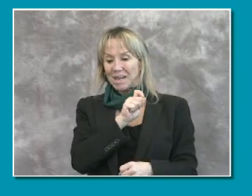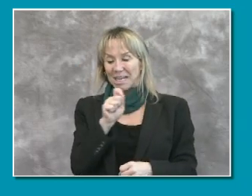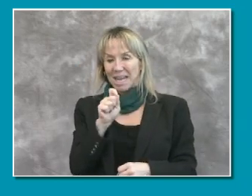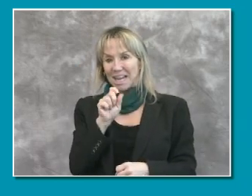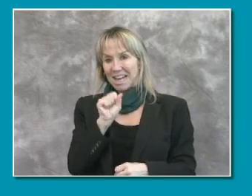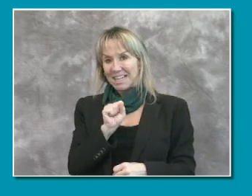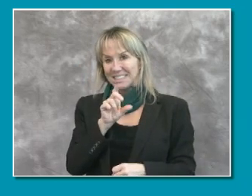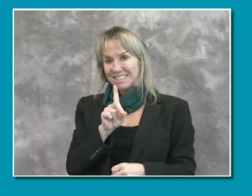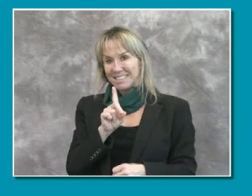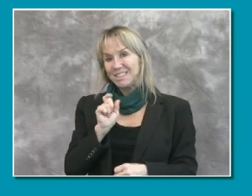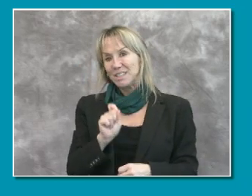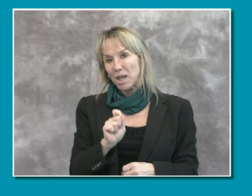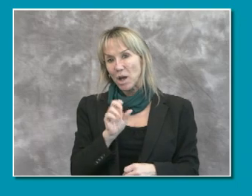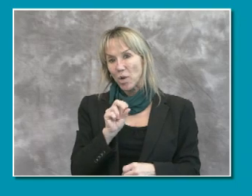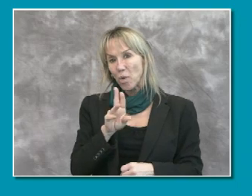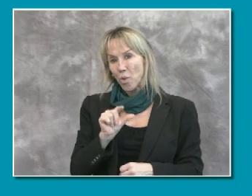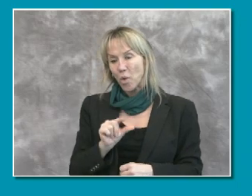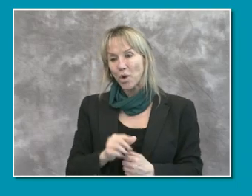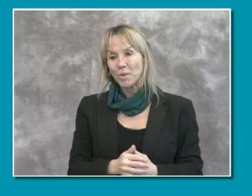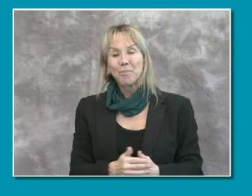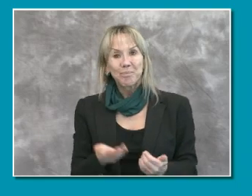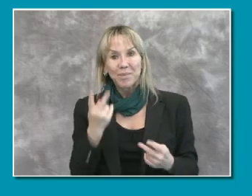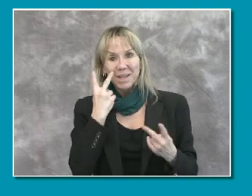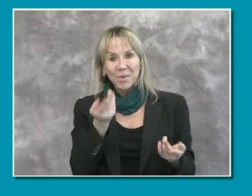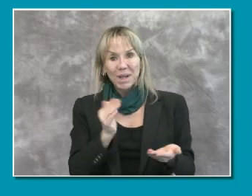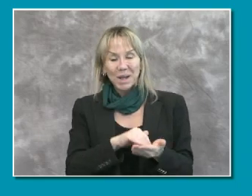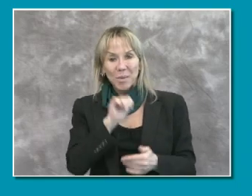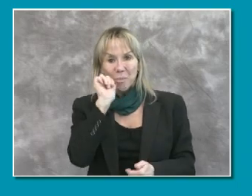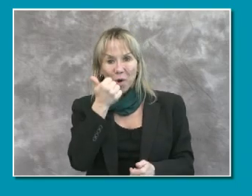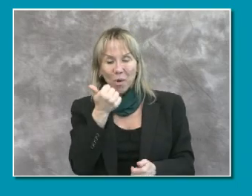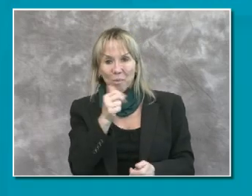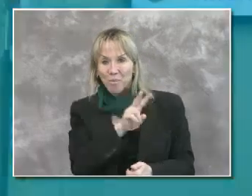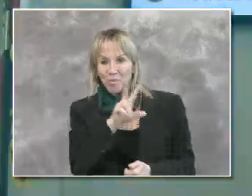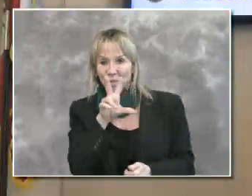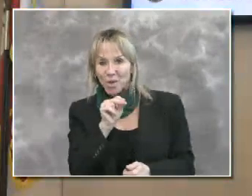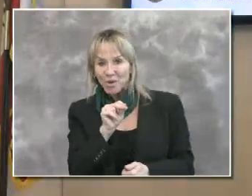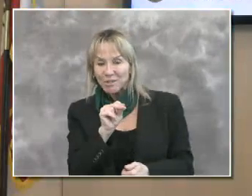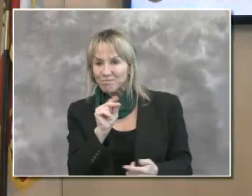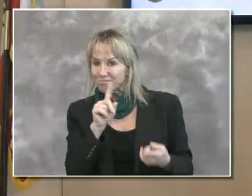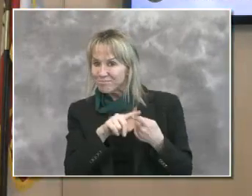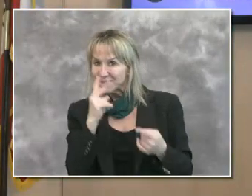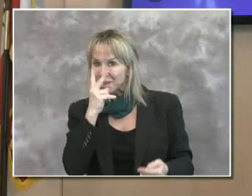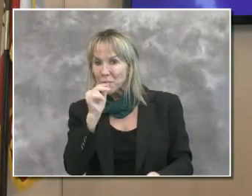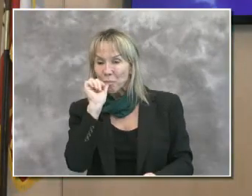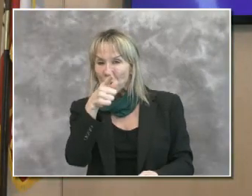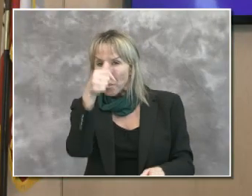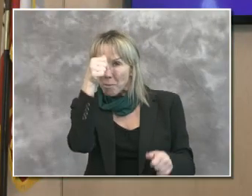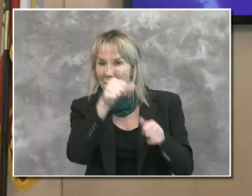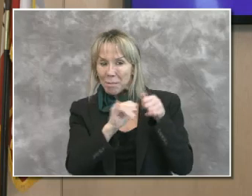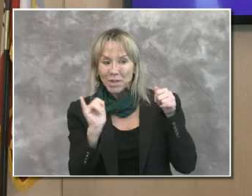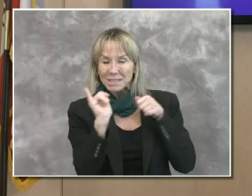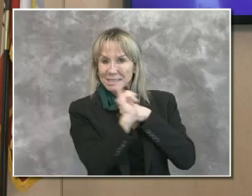coronavirus-sd.org. We'll be back here tomorrow at 2:30, and until then, remember to